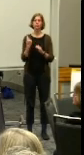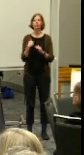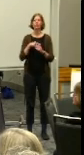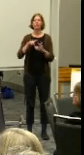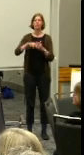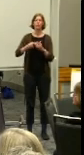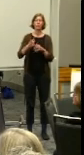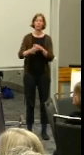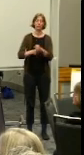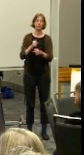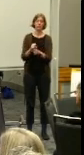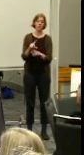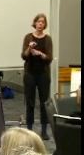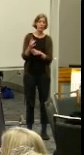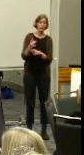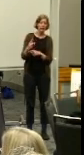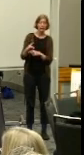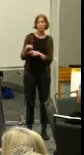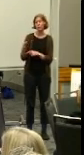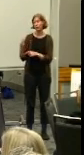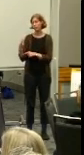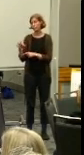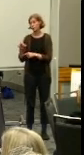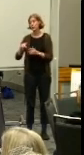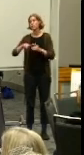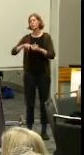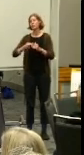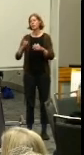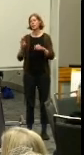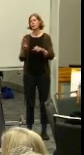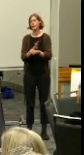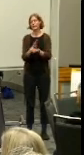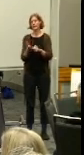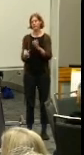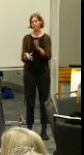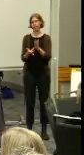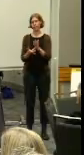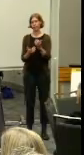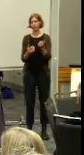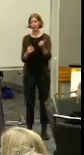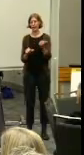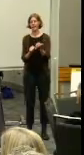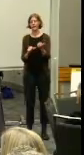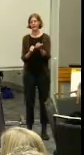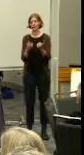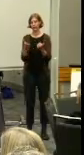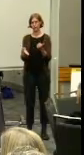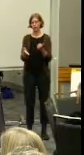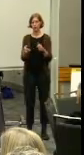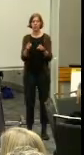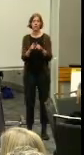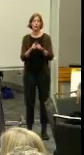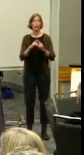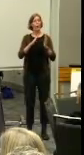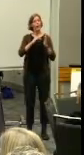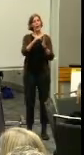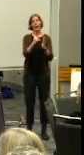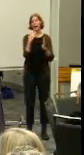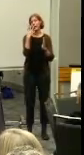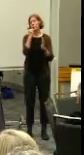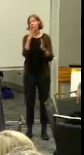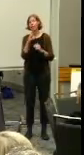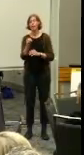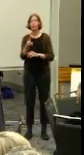2018, 2019, starting to do business technical assistance for the area, also a lot of murals along the corridor,